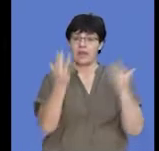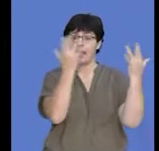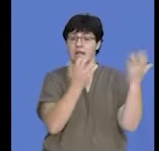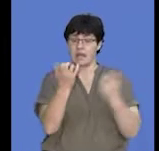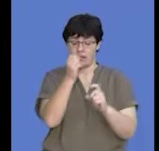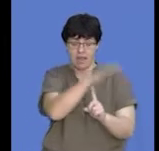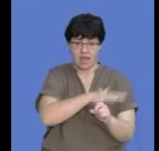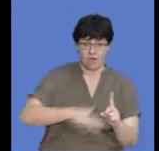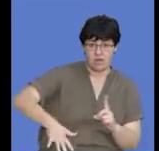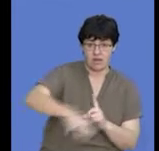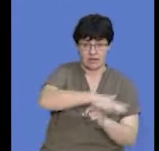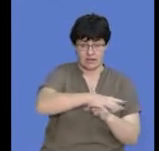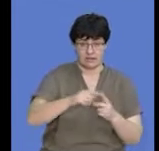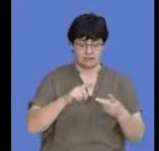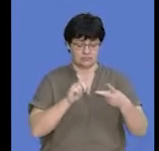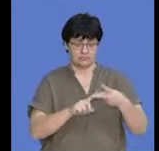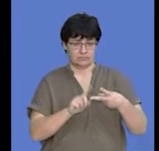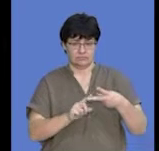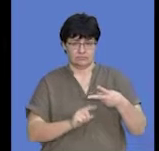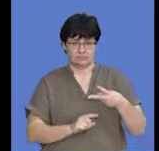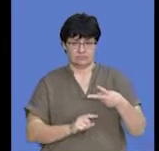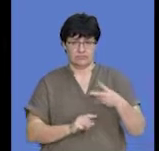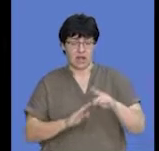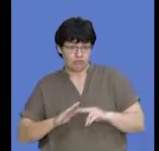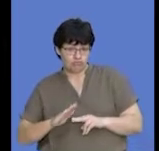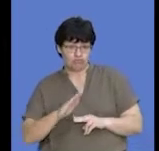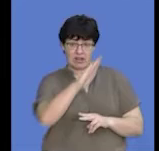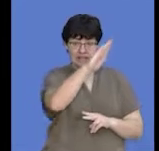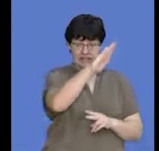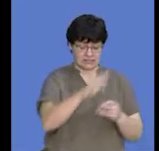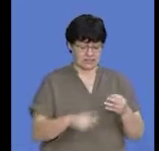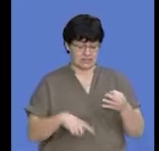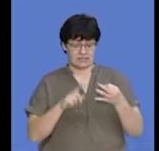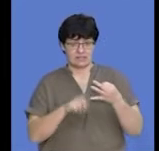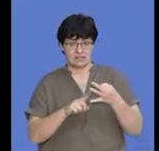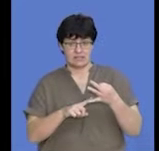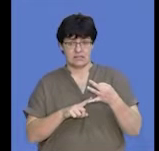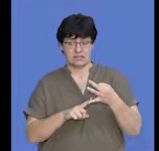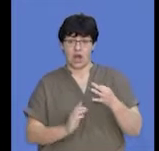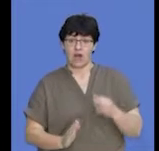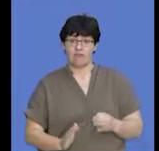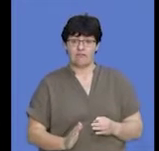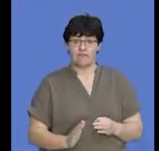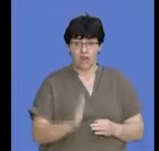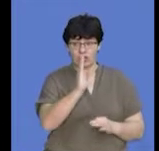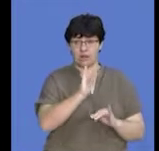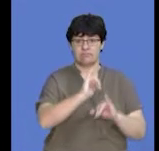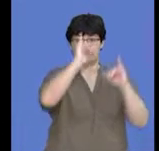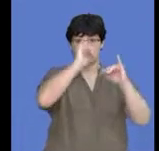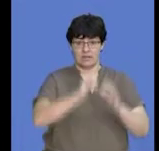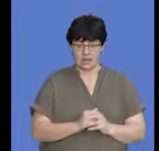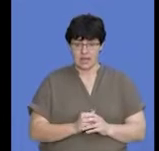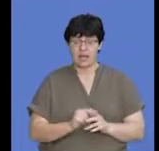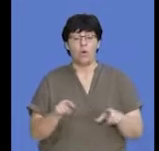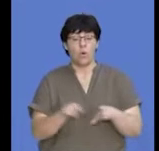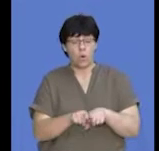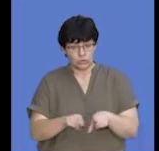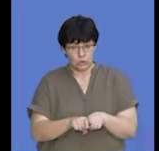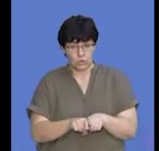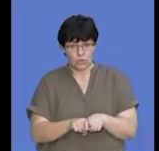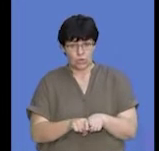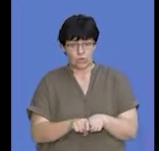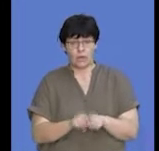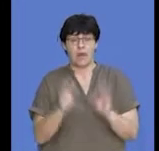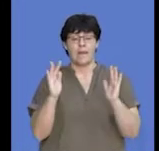calculating area, calculating gradient, calculating vertical exaggeration, as well as